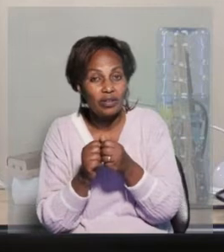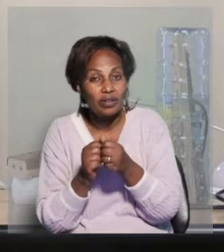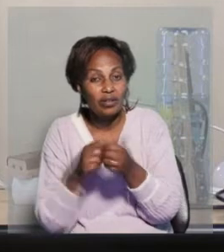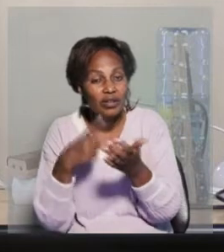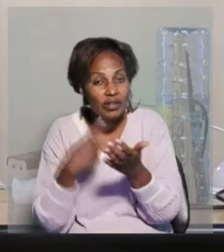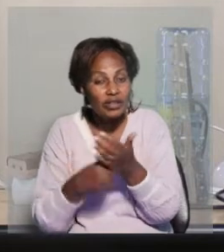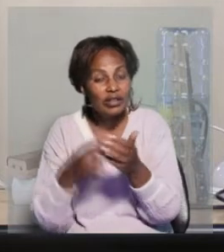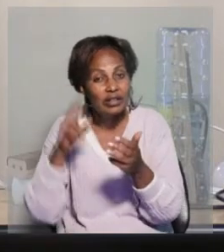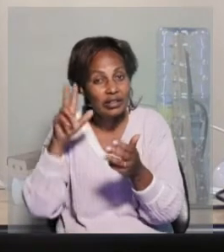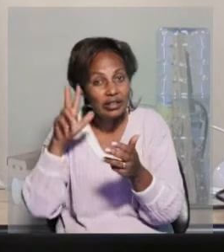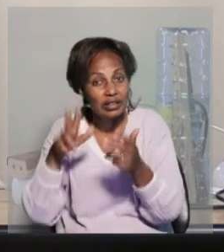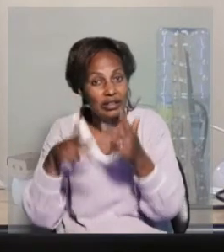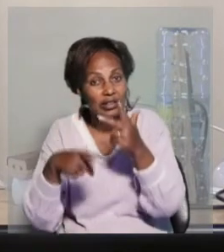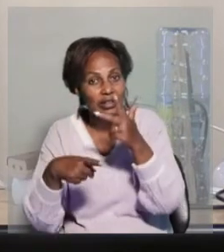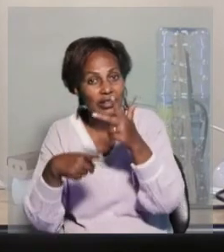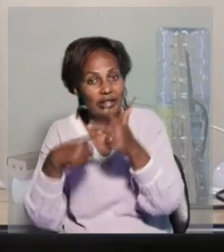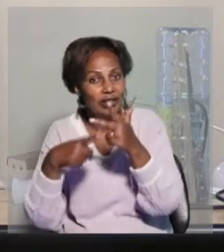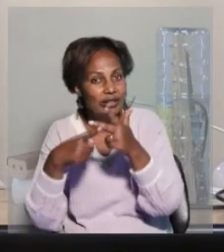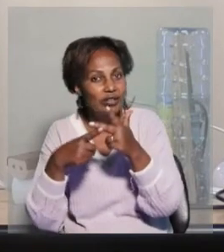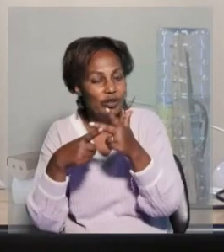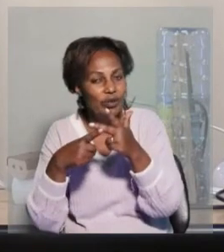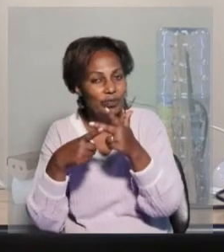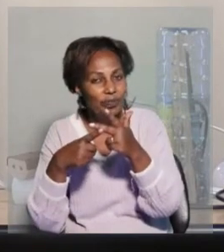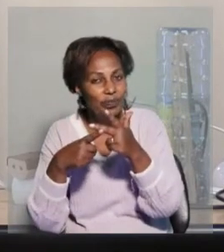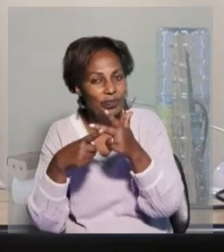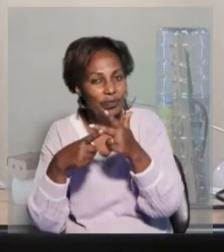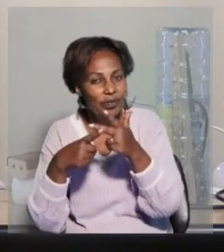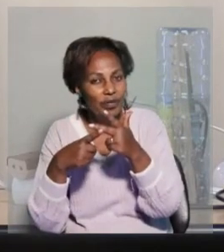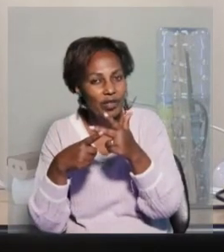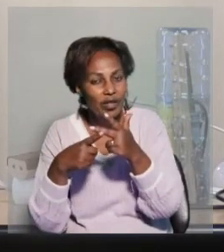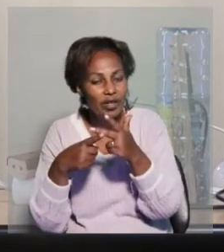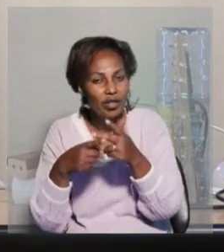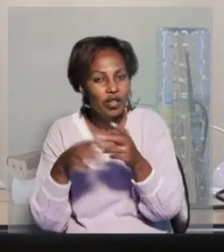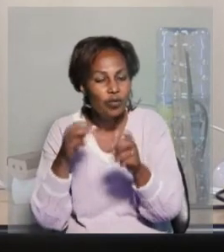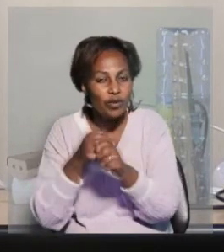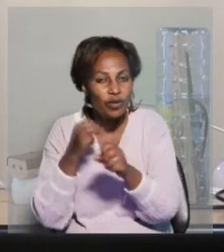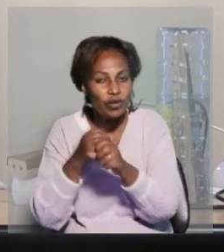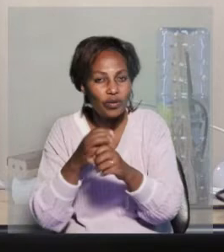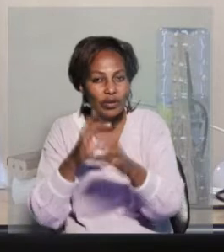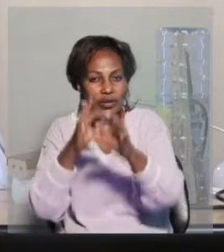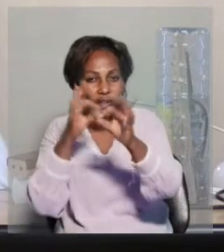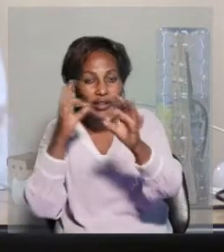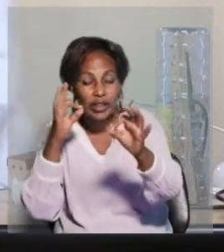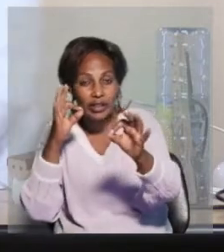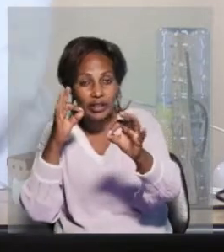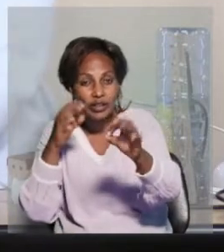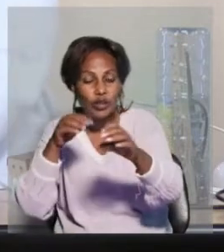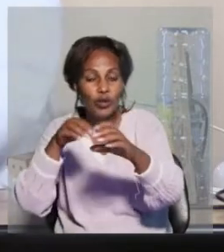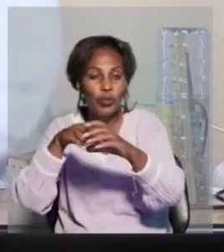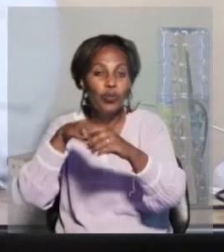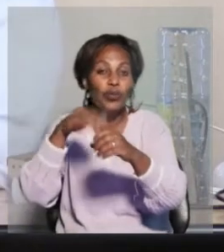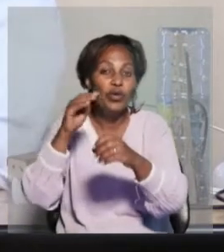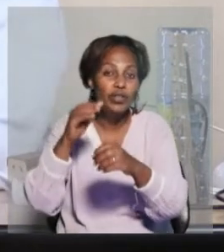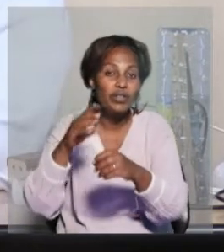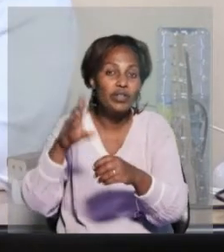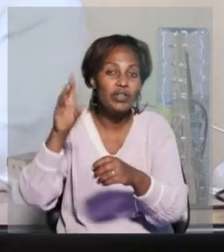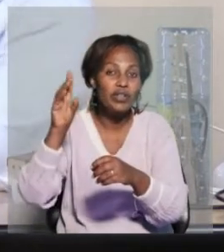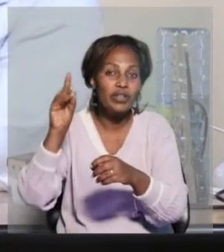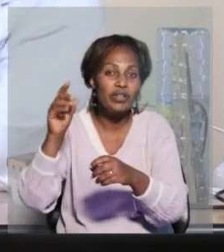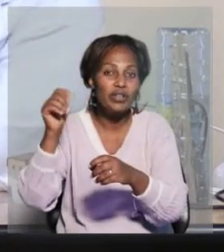this is the third lamp. It's made of light emitting diodes.